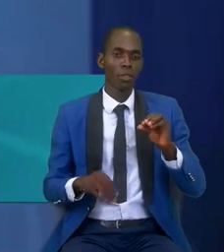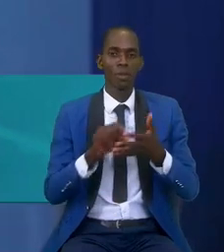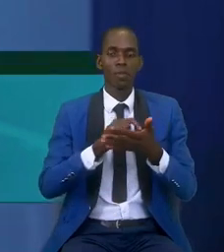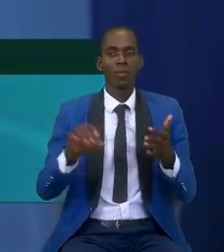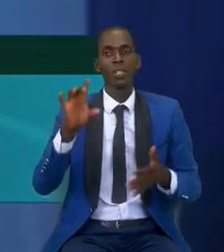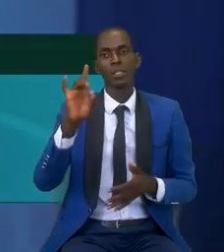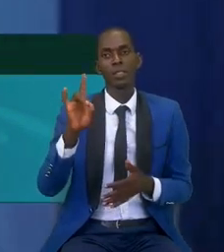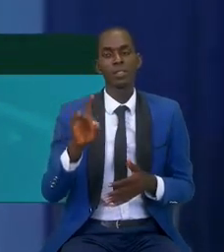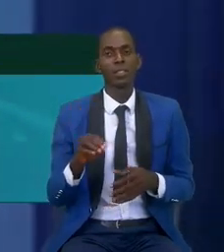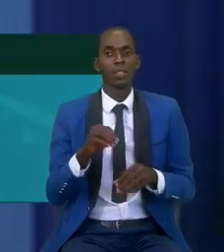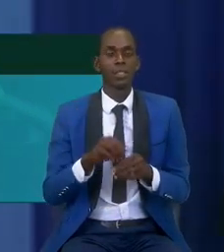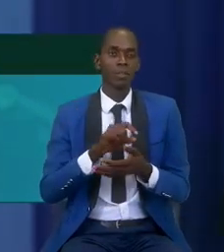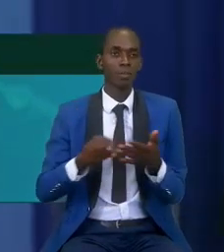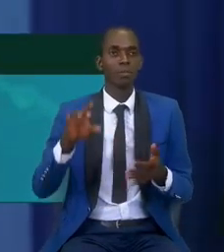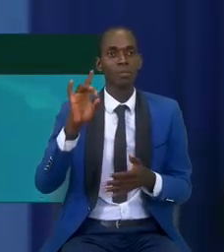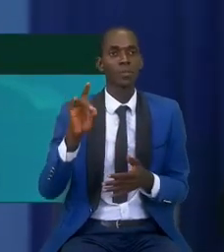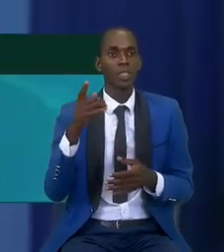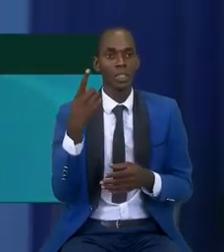and the Fly